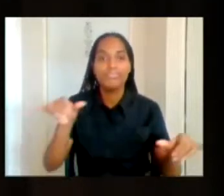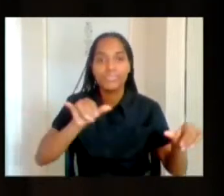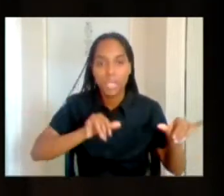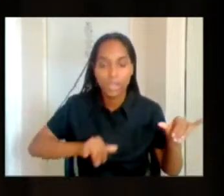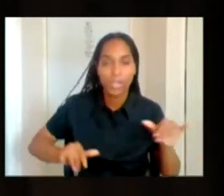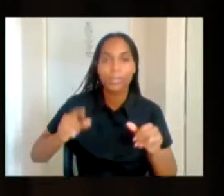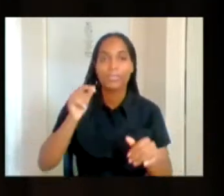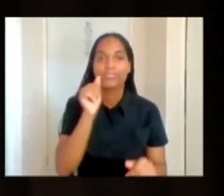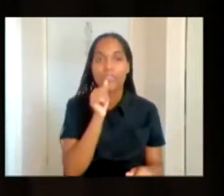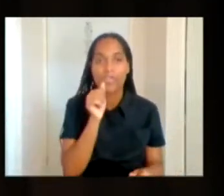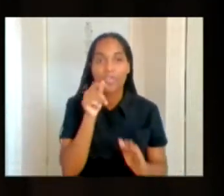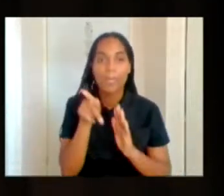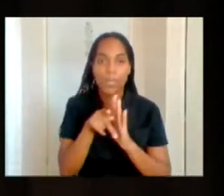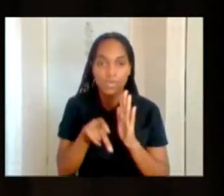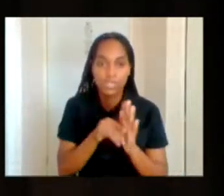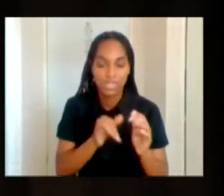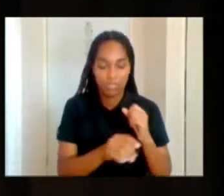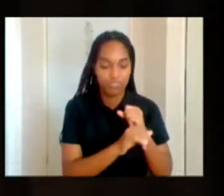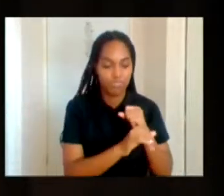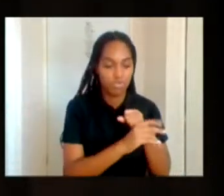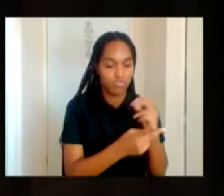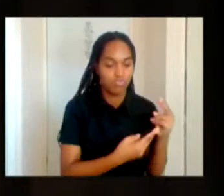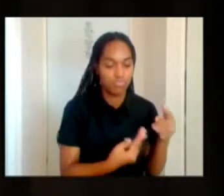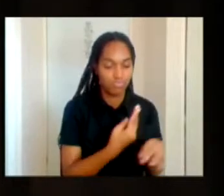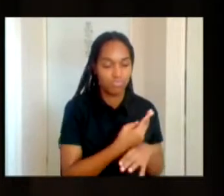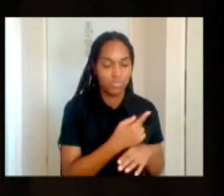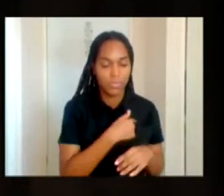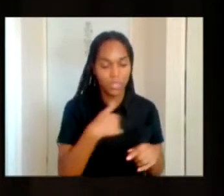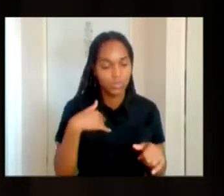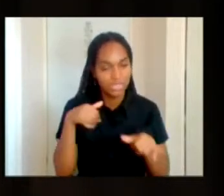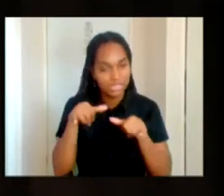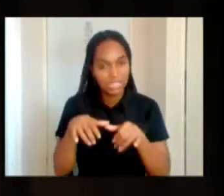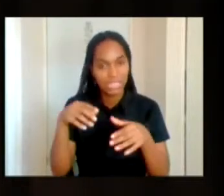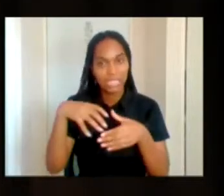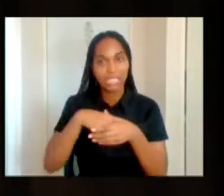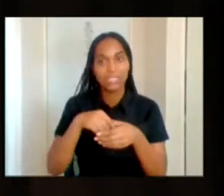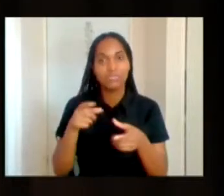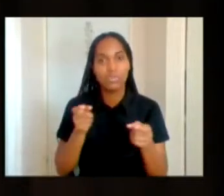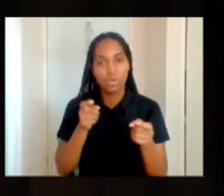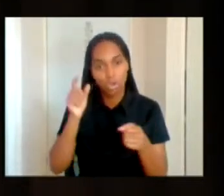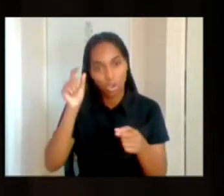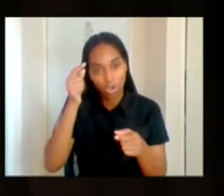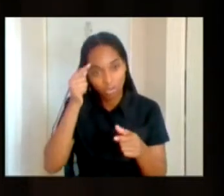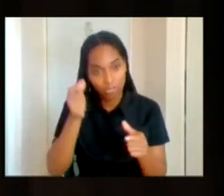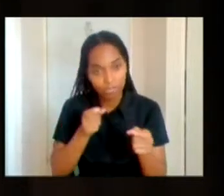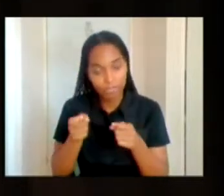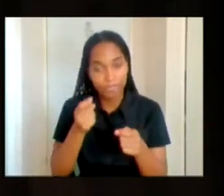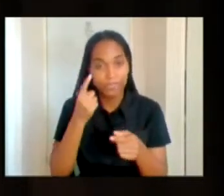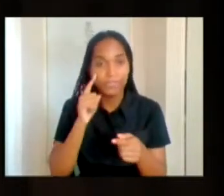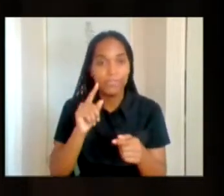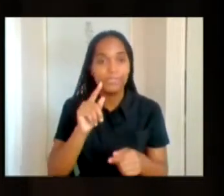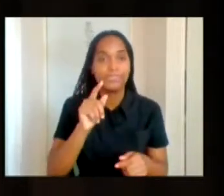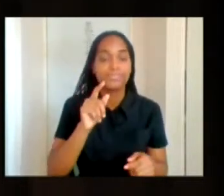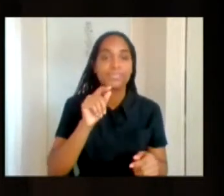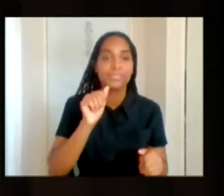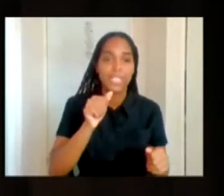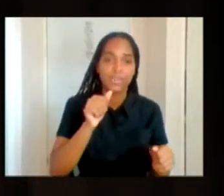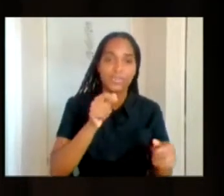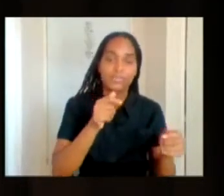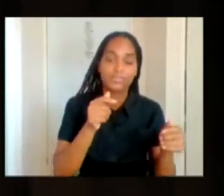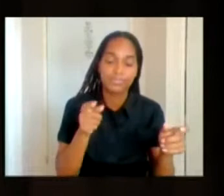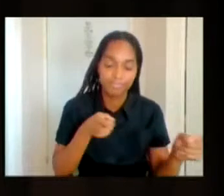using, because we're staying within the remit of governance, of tracking of data, but with permission-based